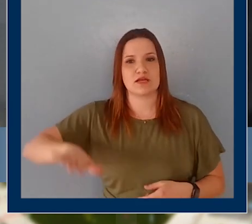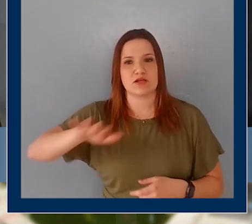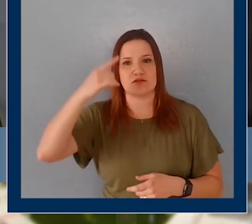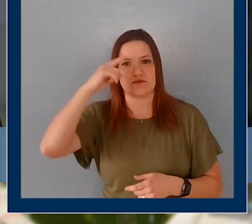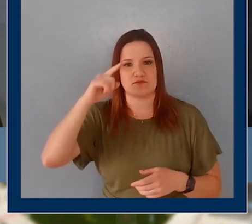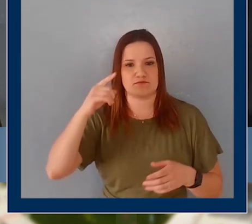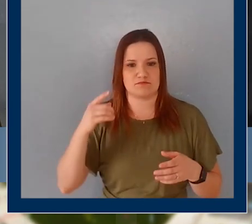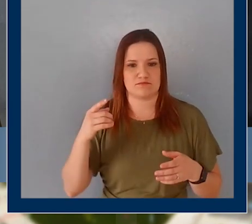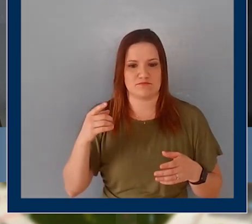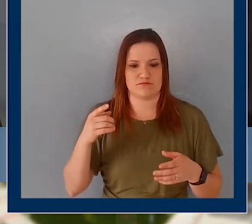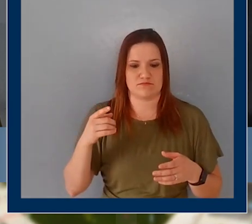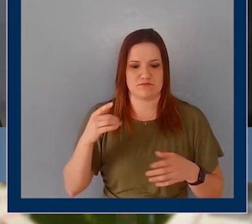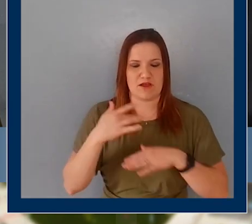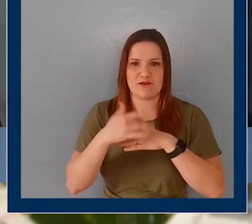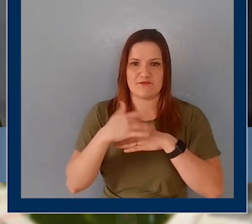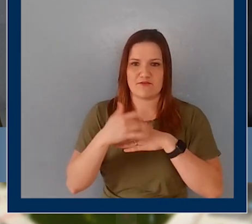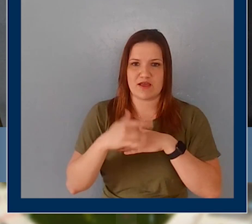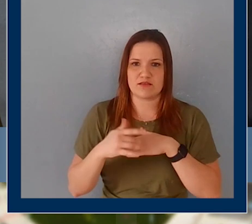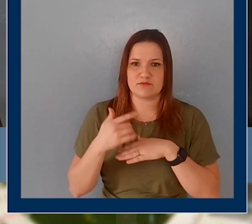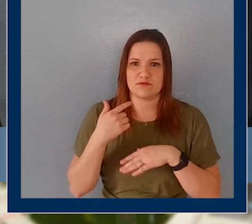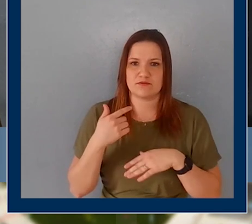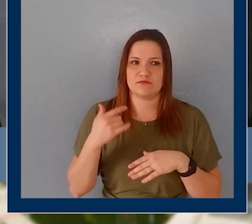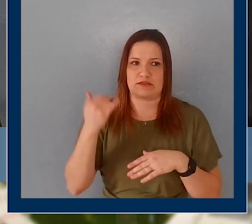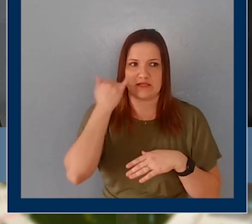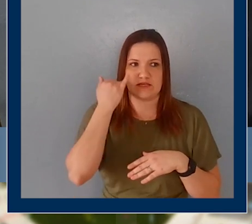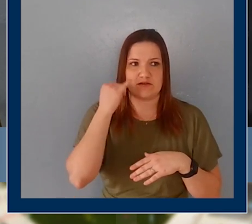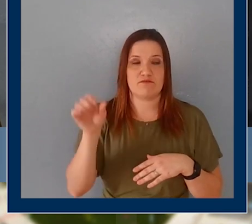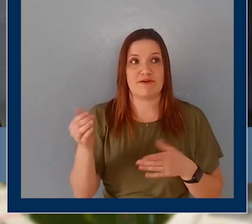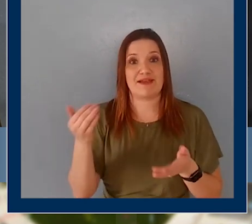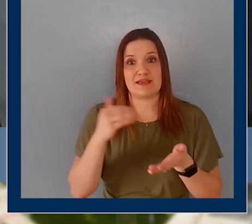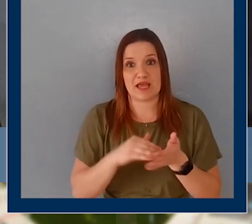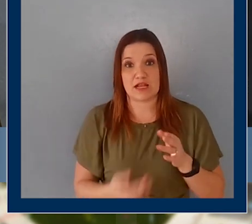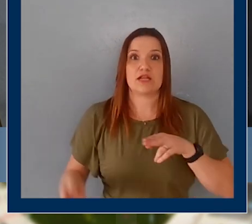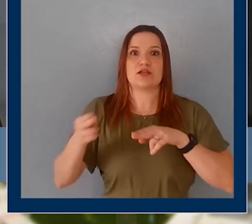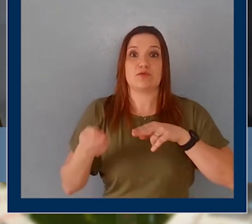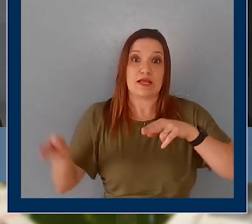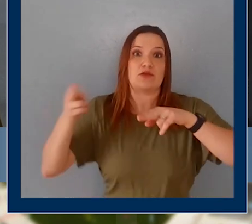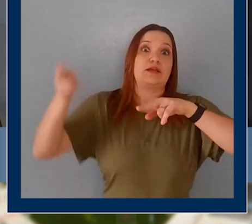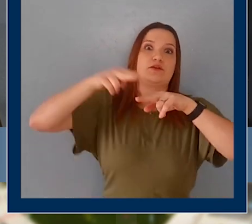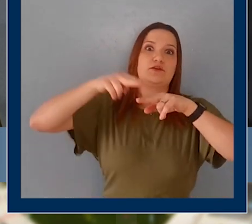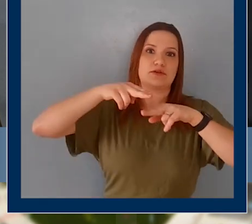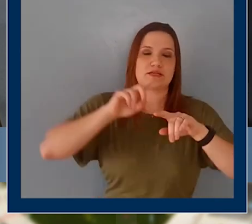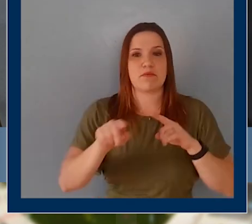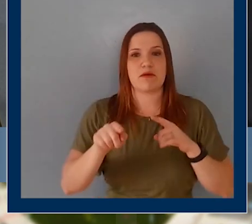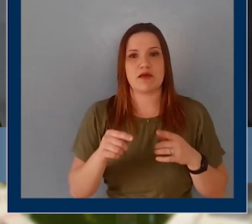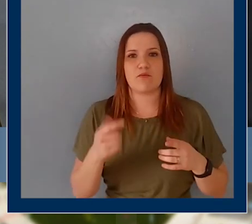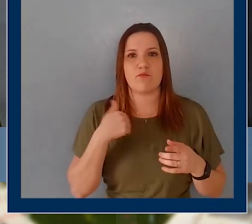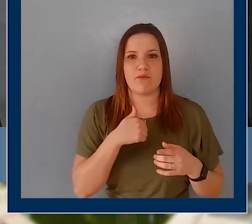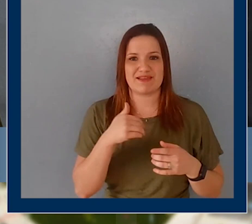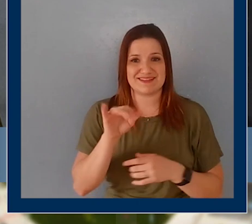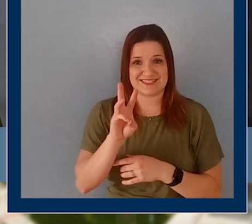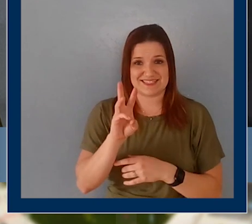surgical units, we have 249 beds, of which 11 were empty this morning.